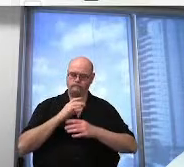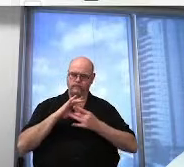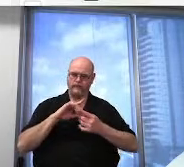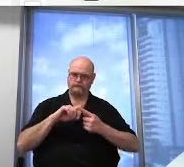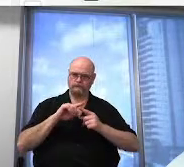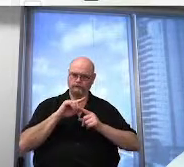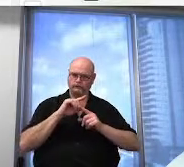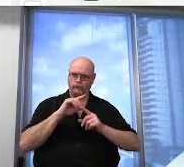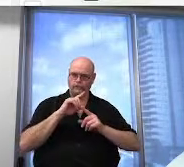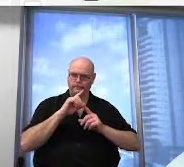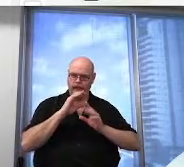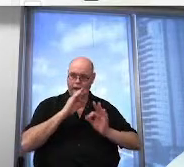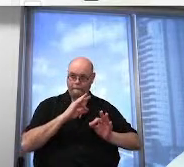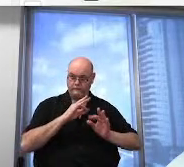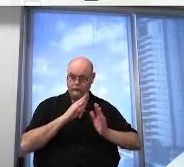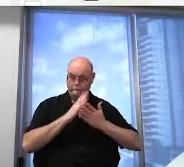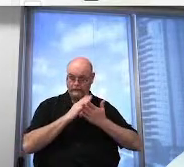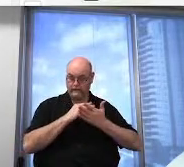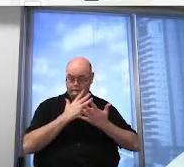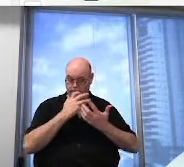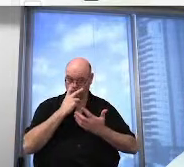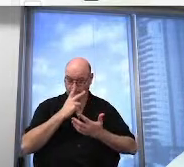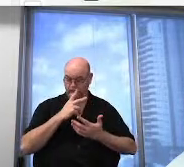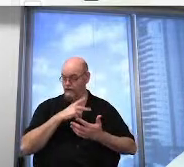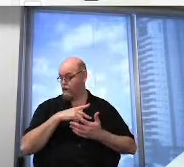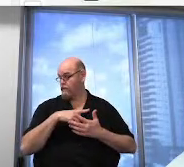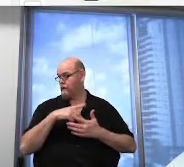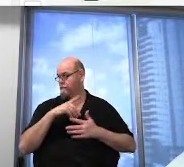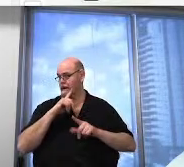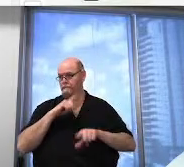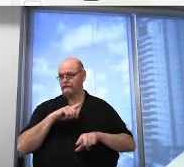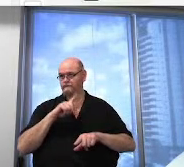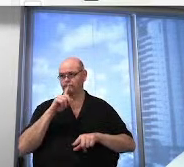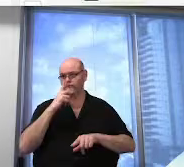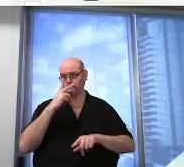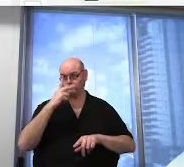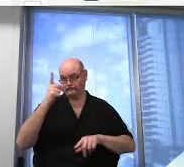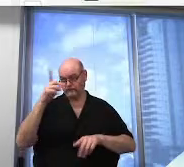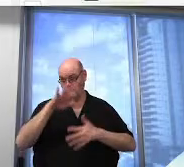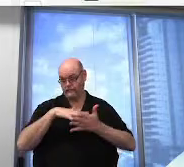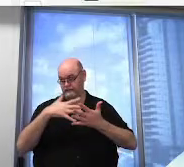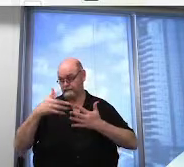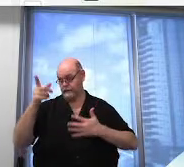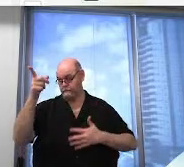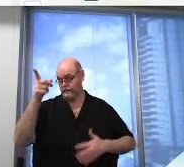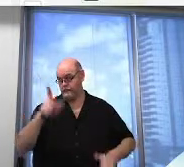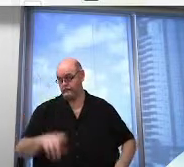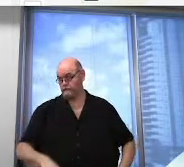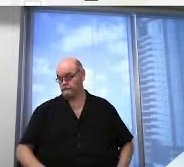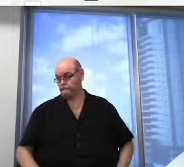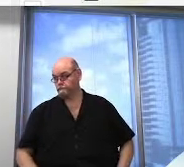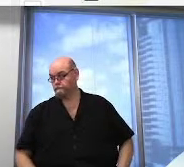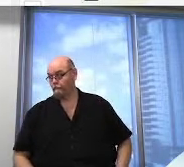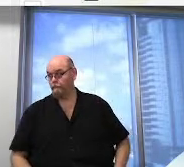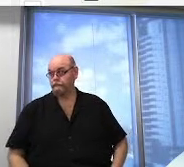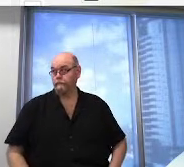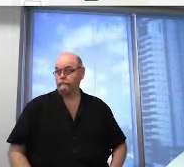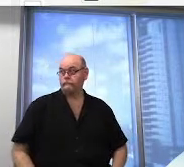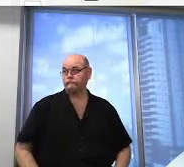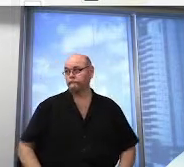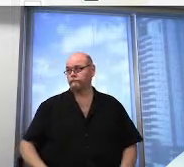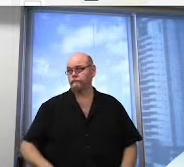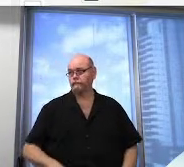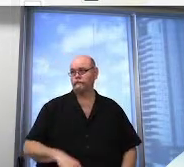Yeah, that's correct. That is correct. I just wanted to see it on the screen, but yes, I am answering that question and what you're seeing on that table. So what's